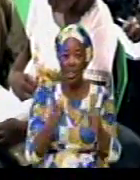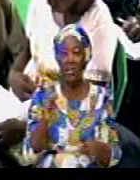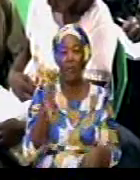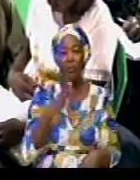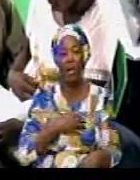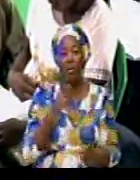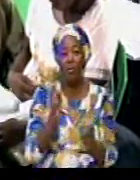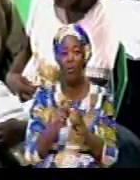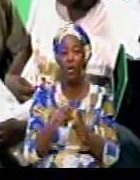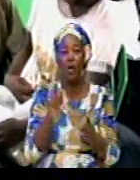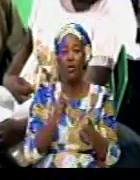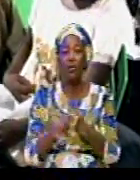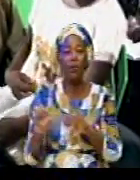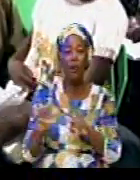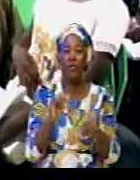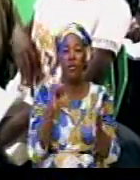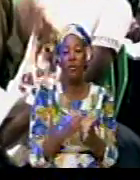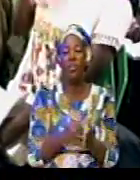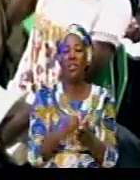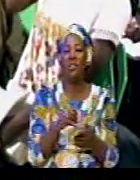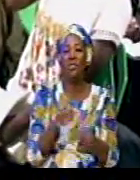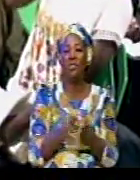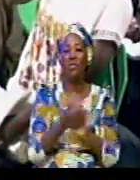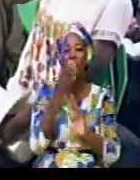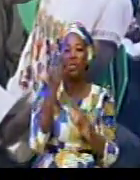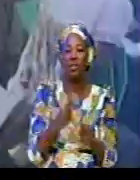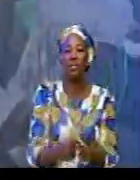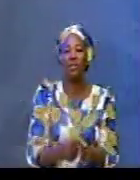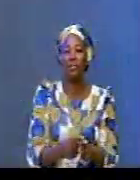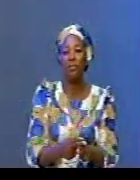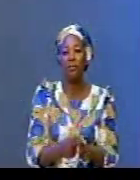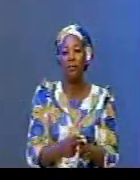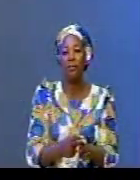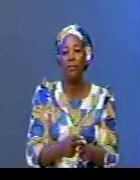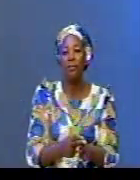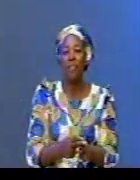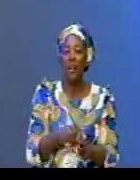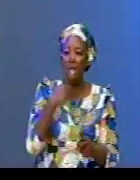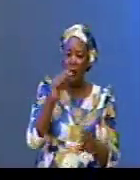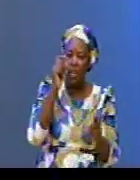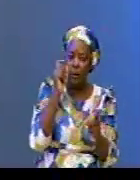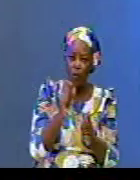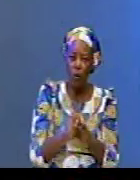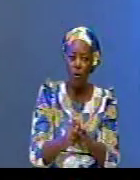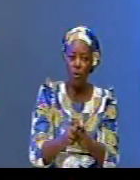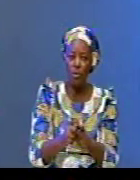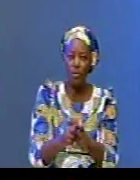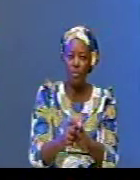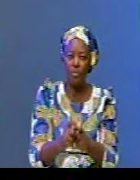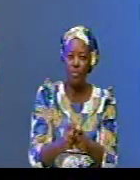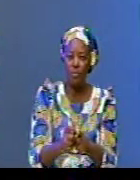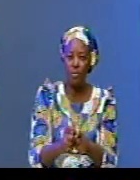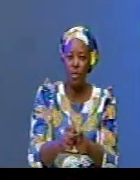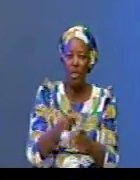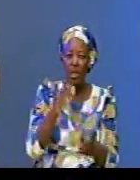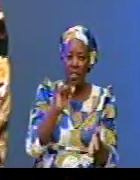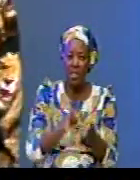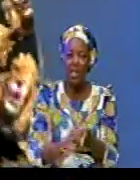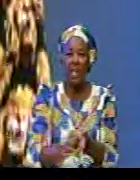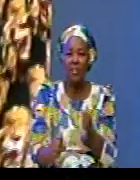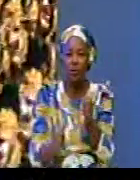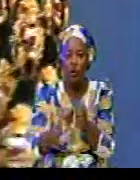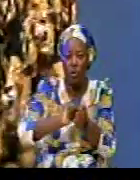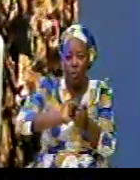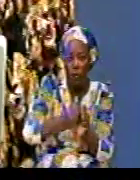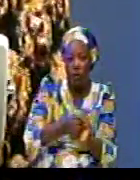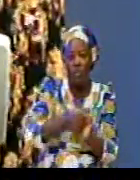word of healing, I will hasten my word to perform it.